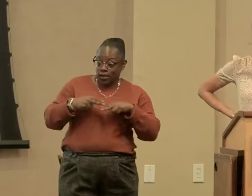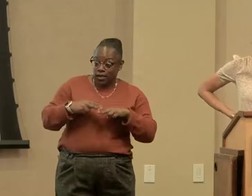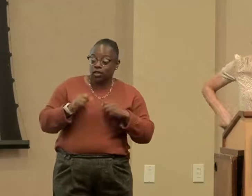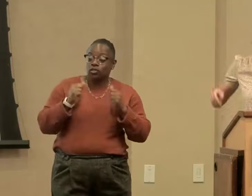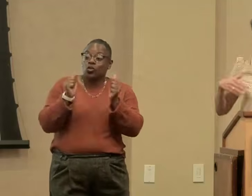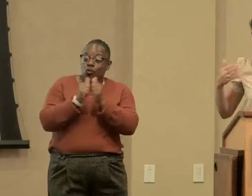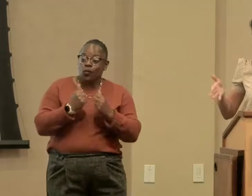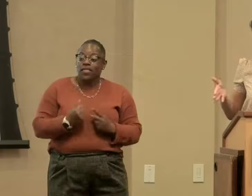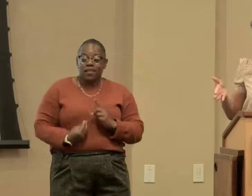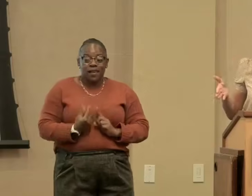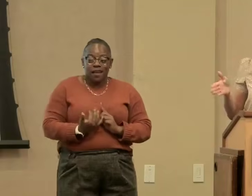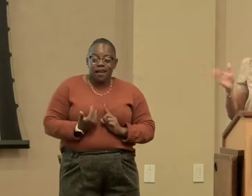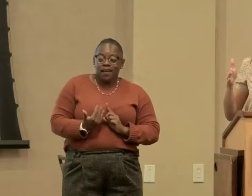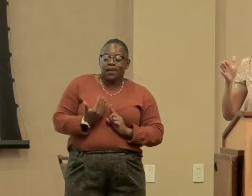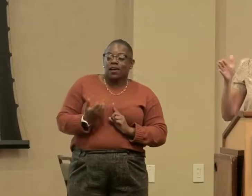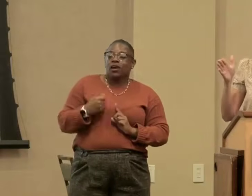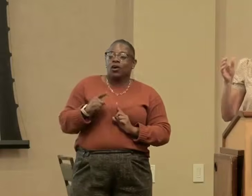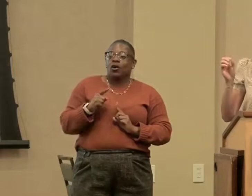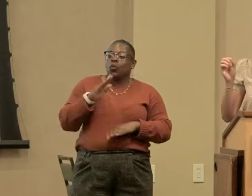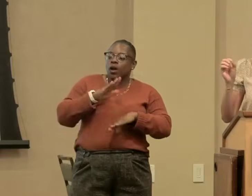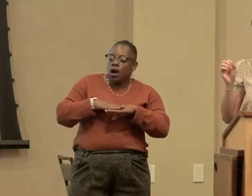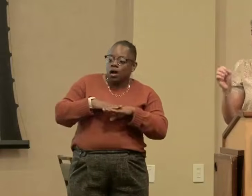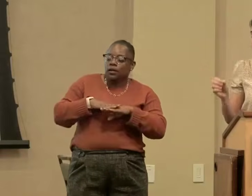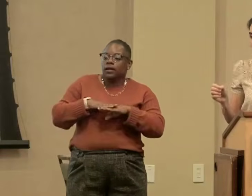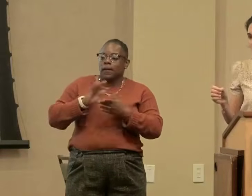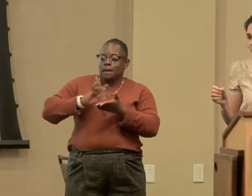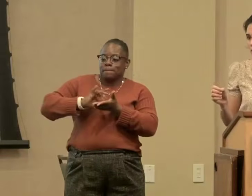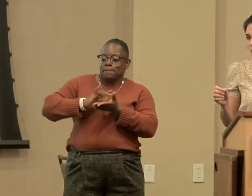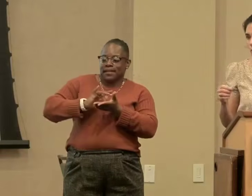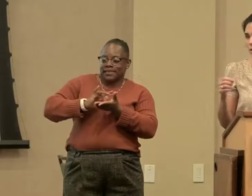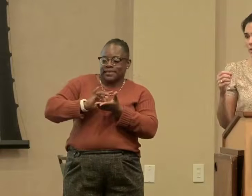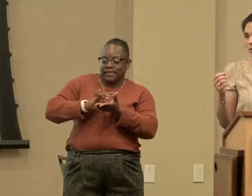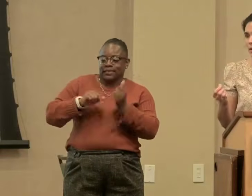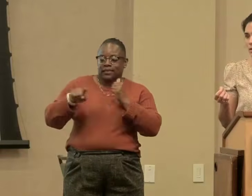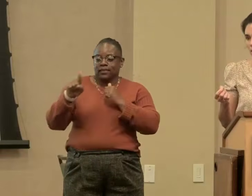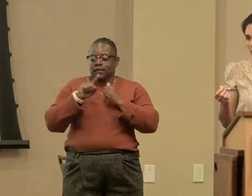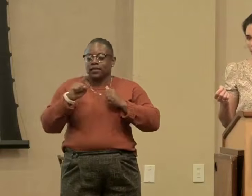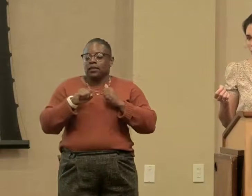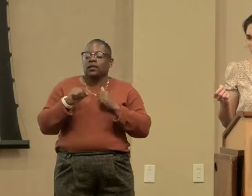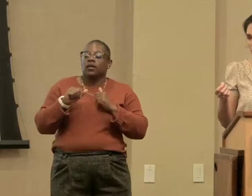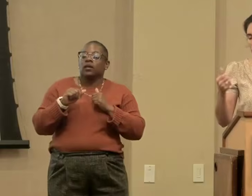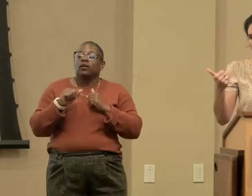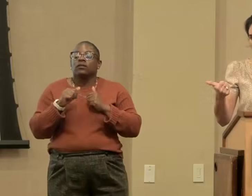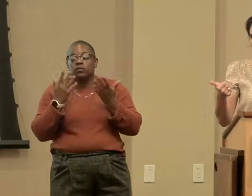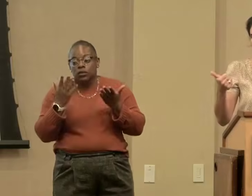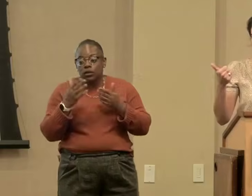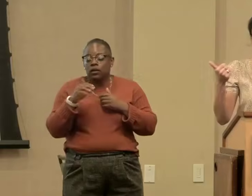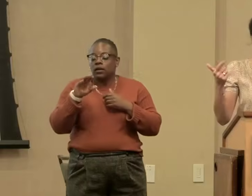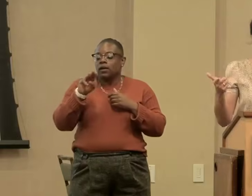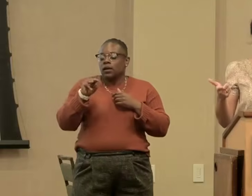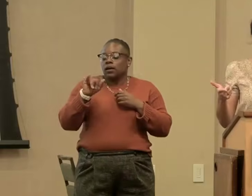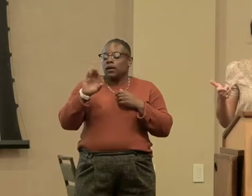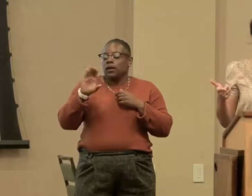lupus, but we would prefer that you don't freeze your eggs when on like mycophenolate or one of the teratogenic medications,